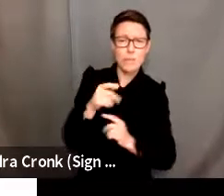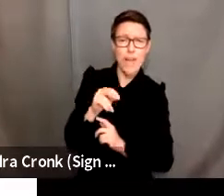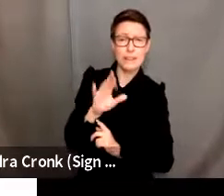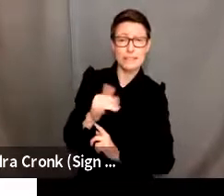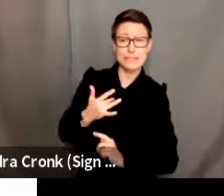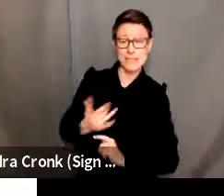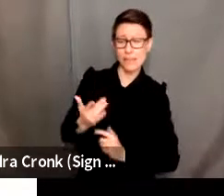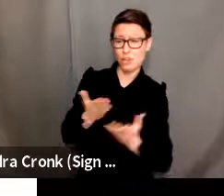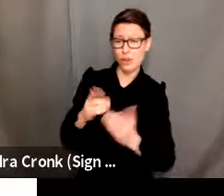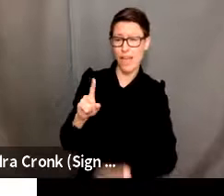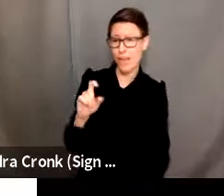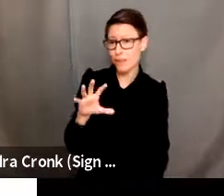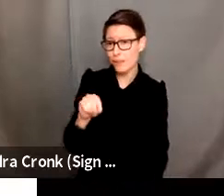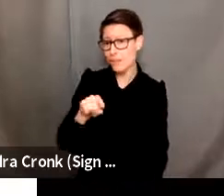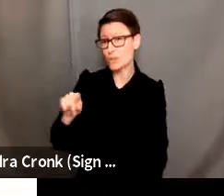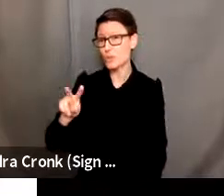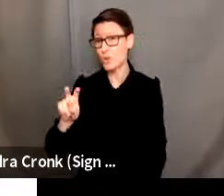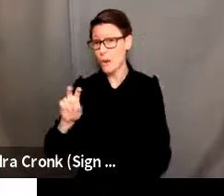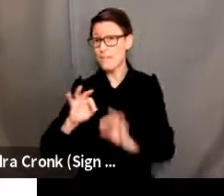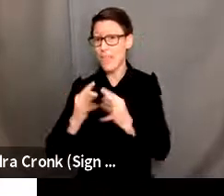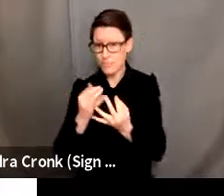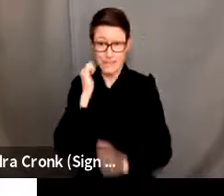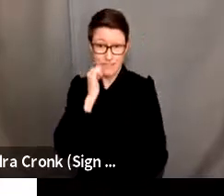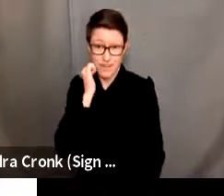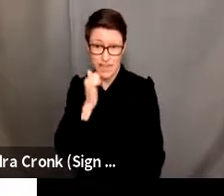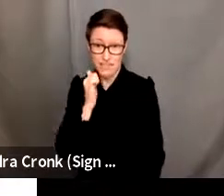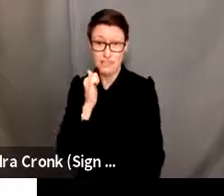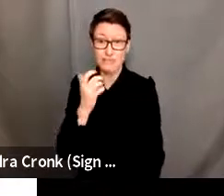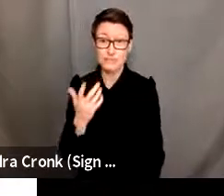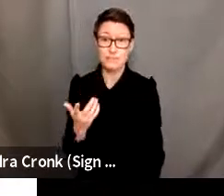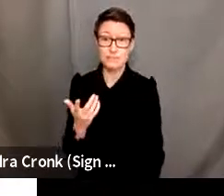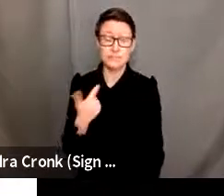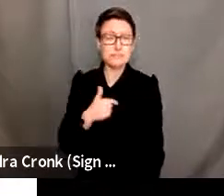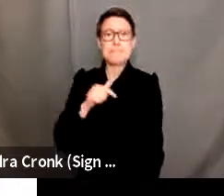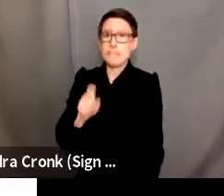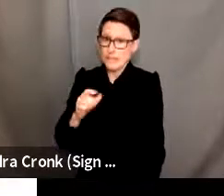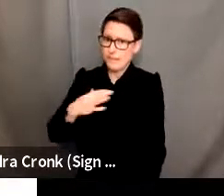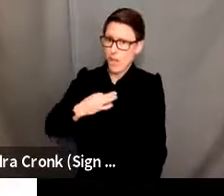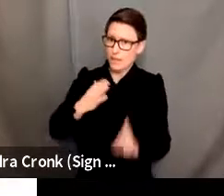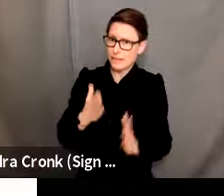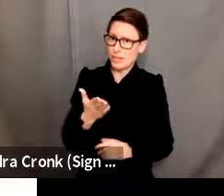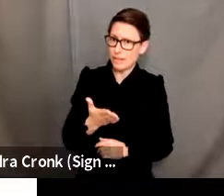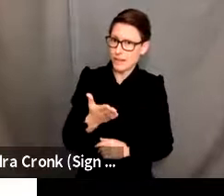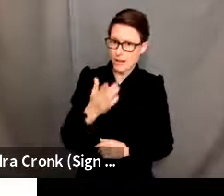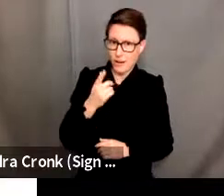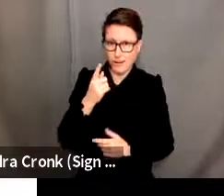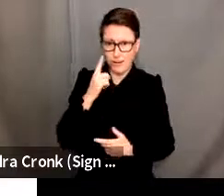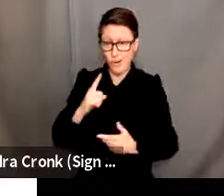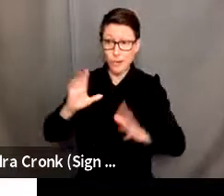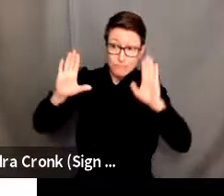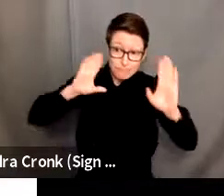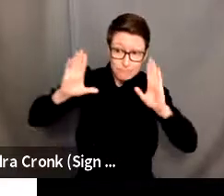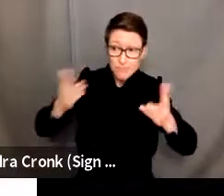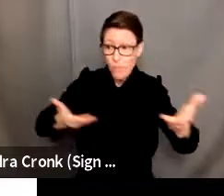about 150 to 200 families per day. And we need volunteers there at our food pantry,